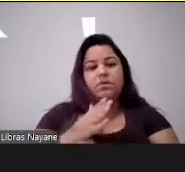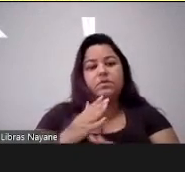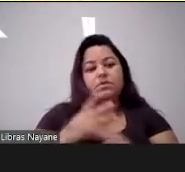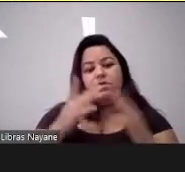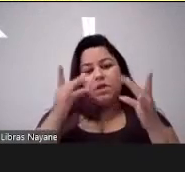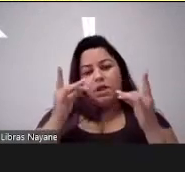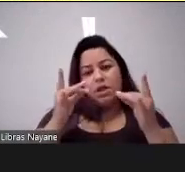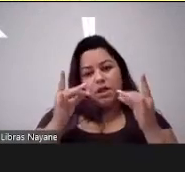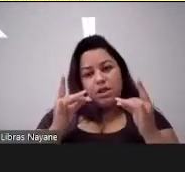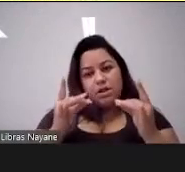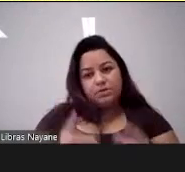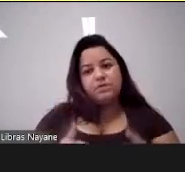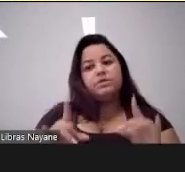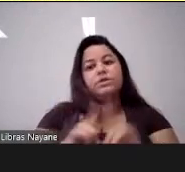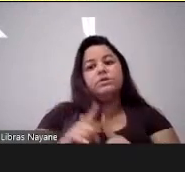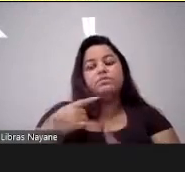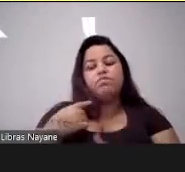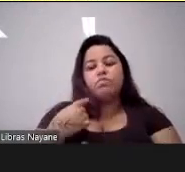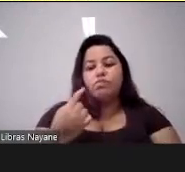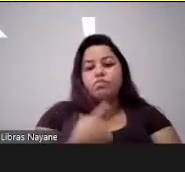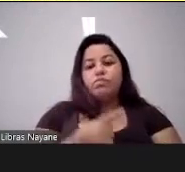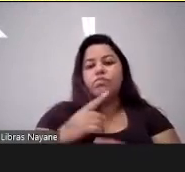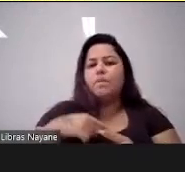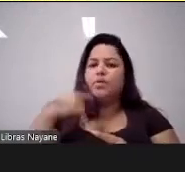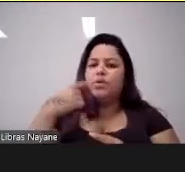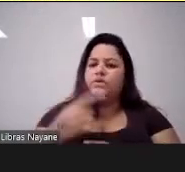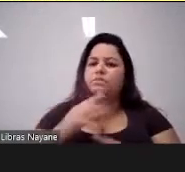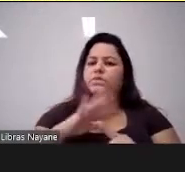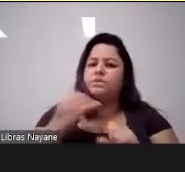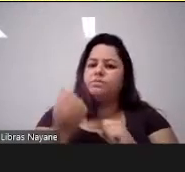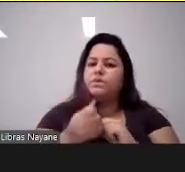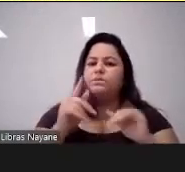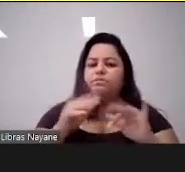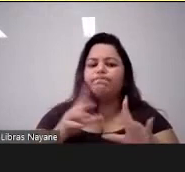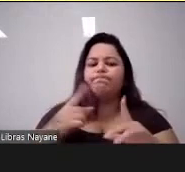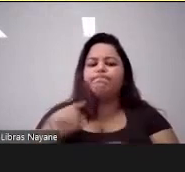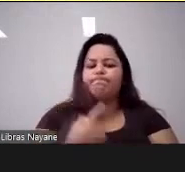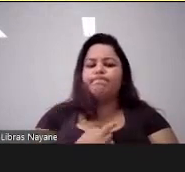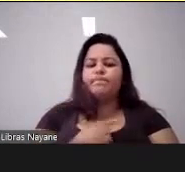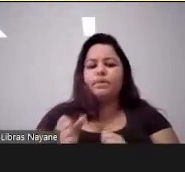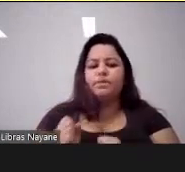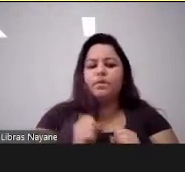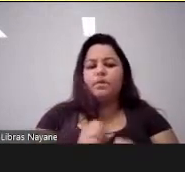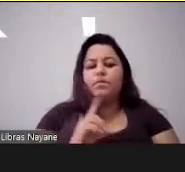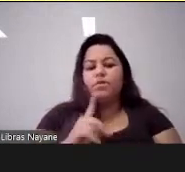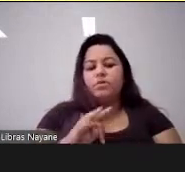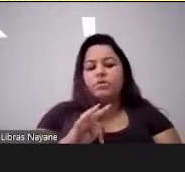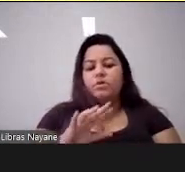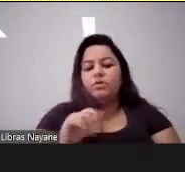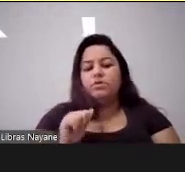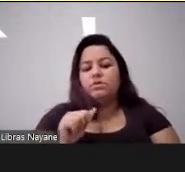are trends already established post-pandemic world. More than ever, there is